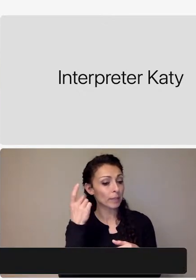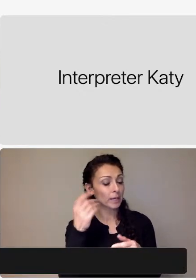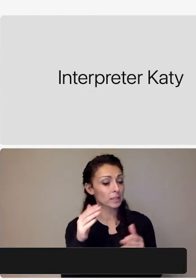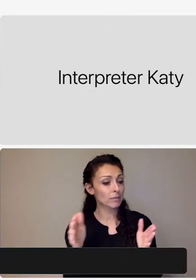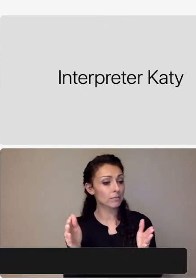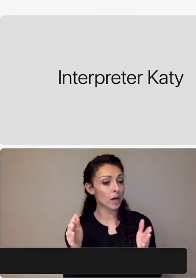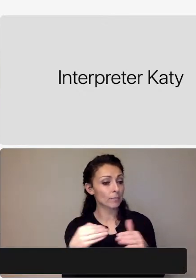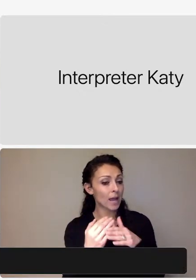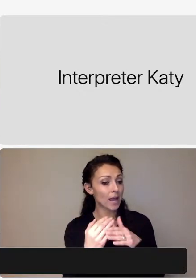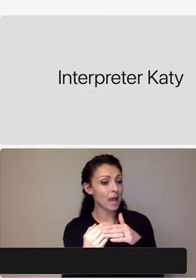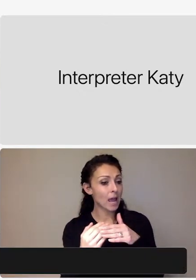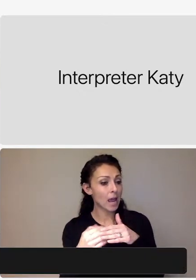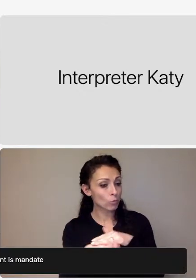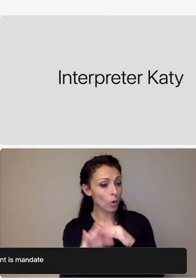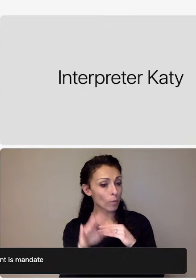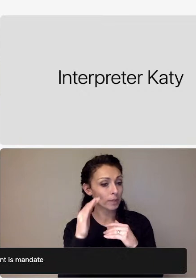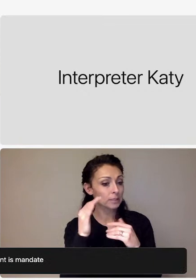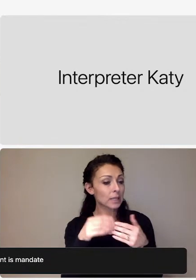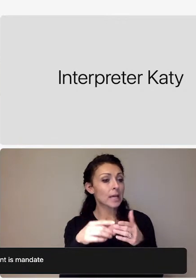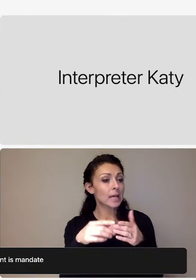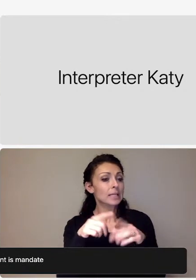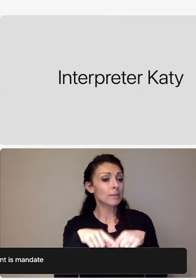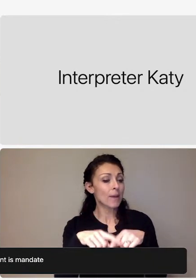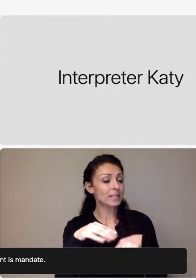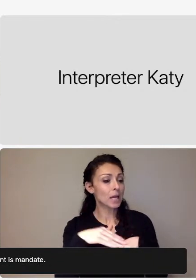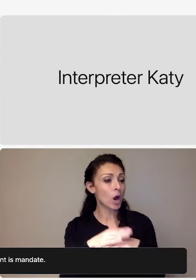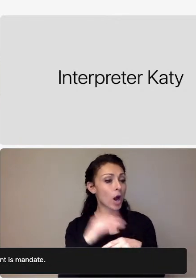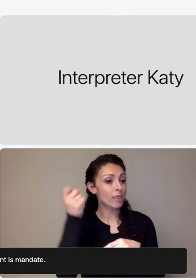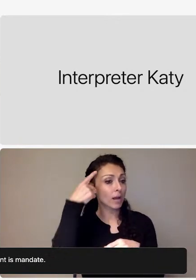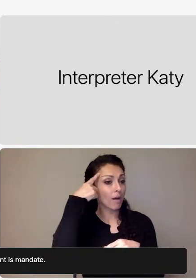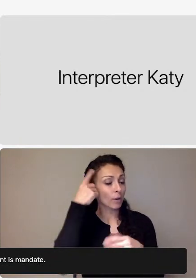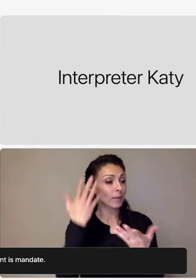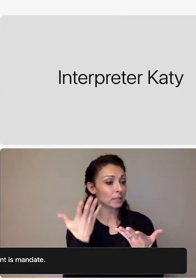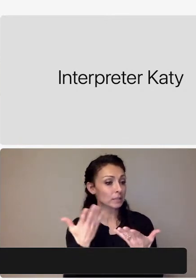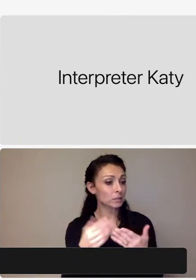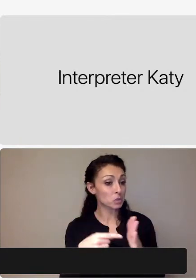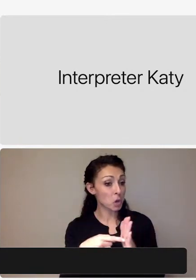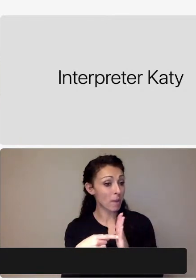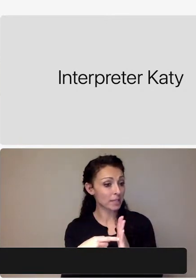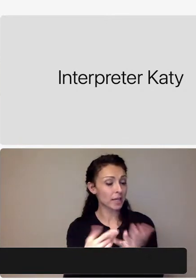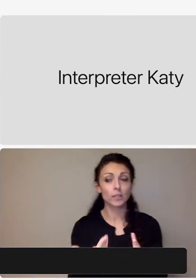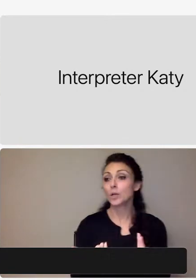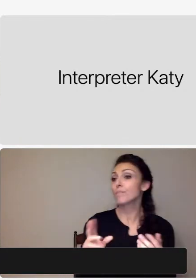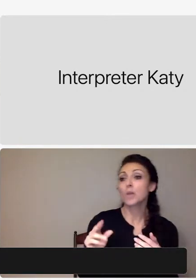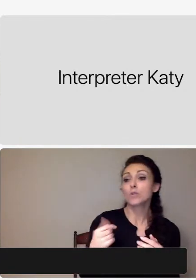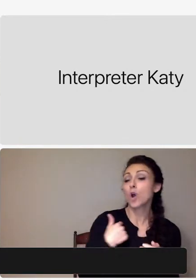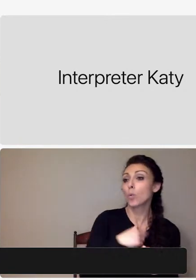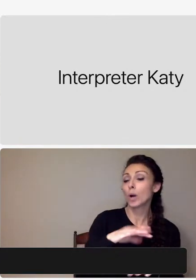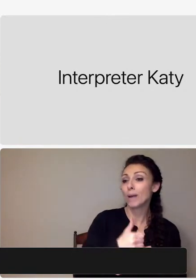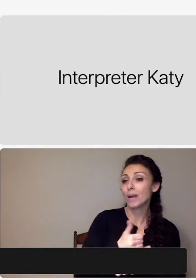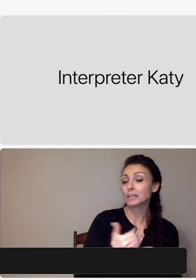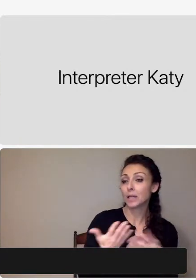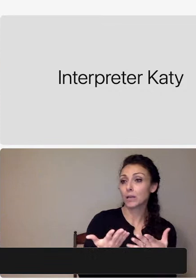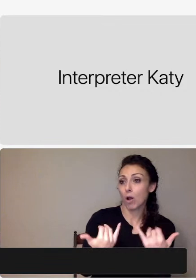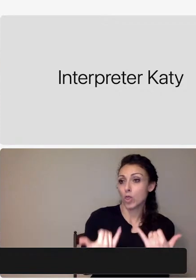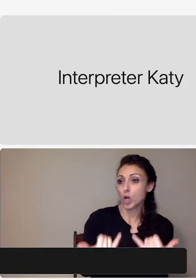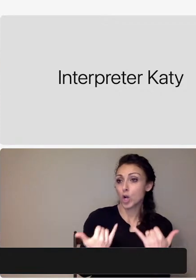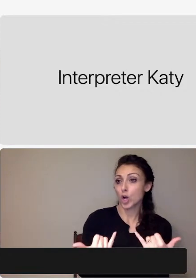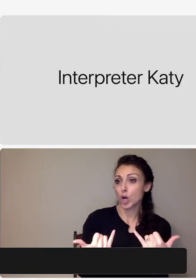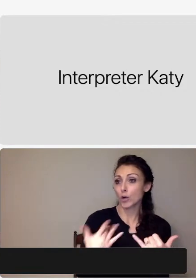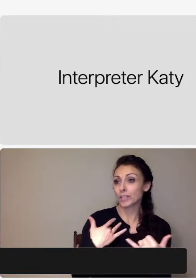mandate requires no it's just the current kind of trend that we see right now so then um